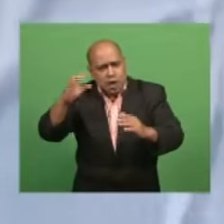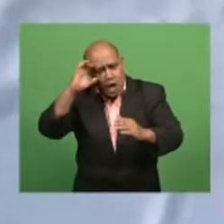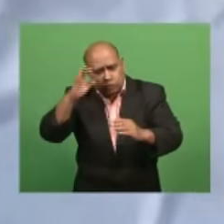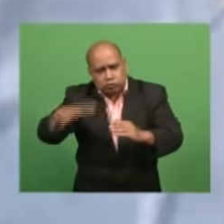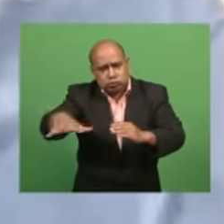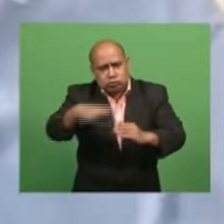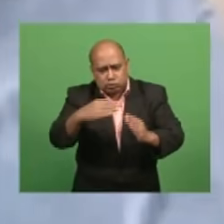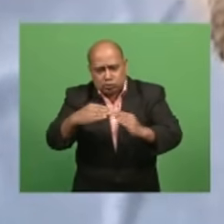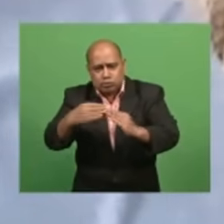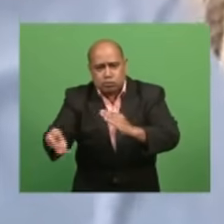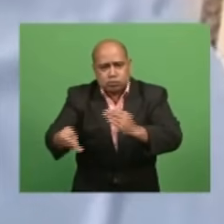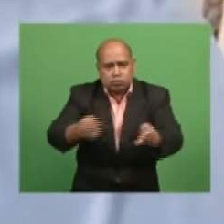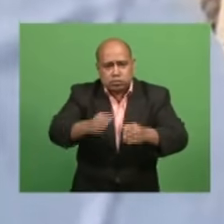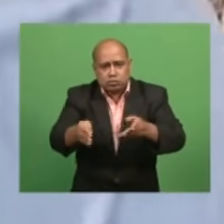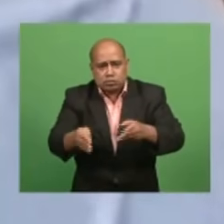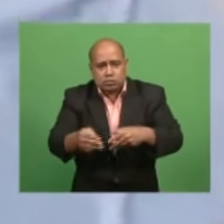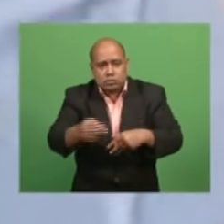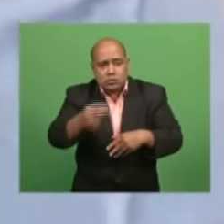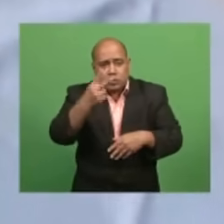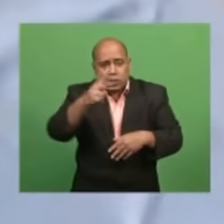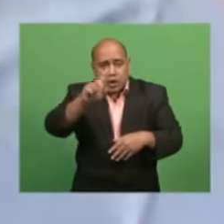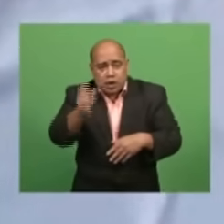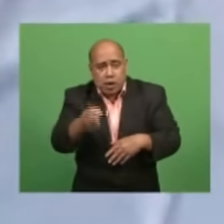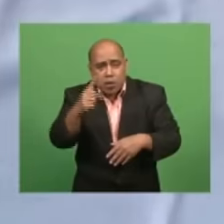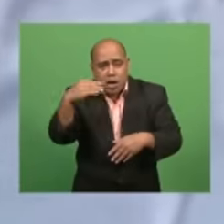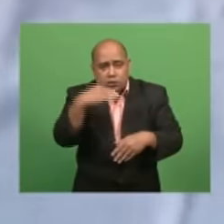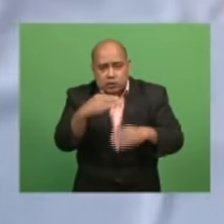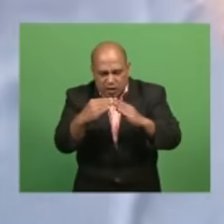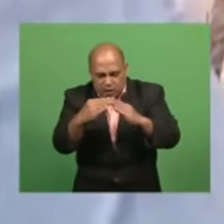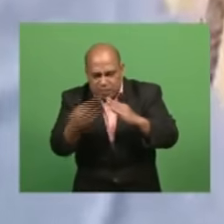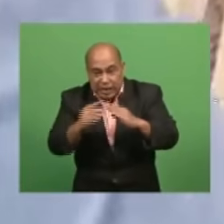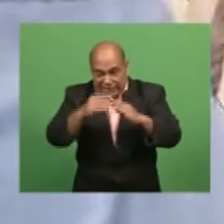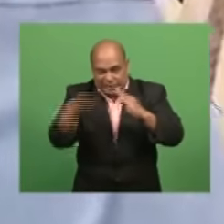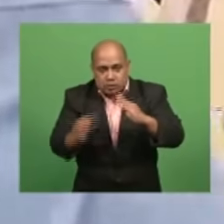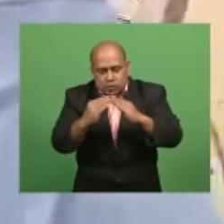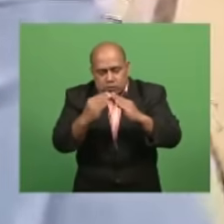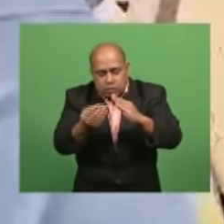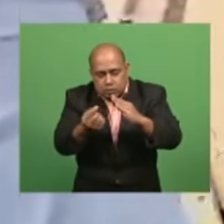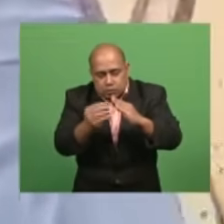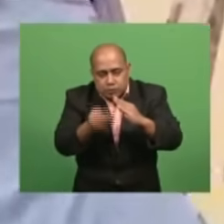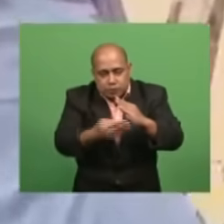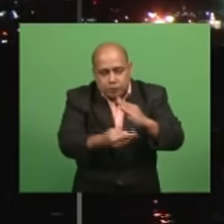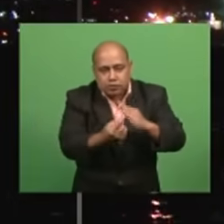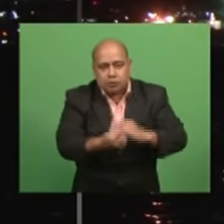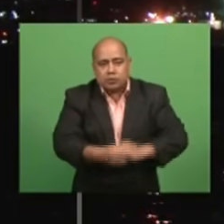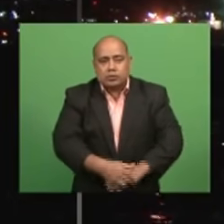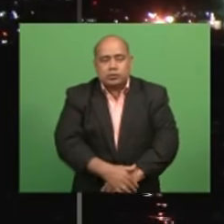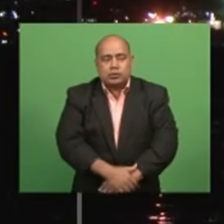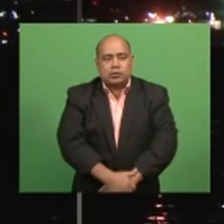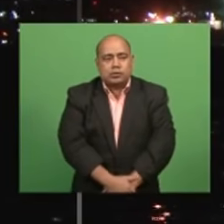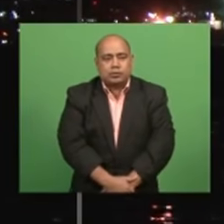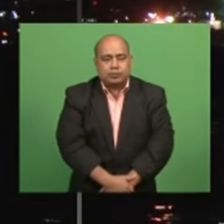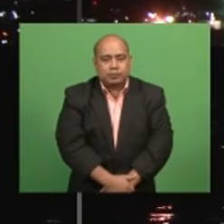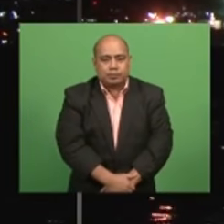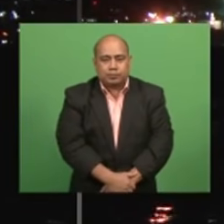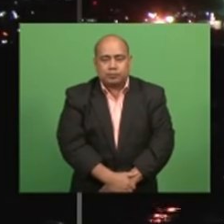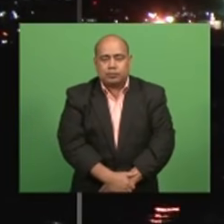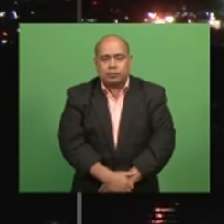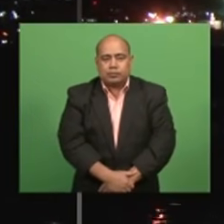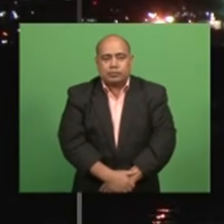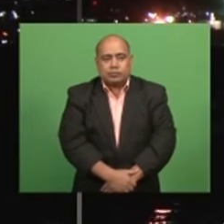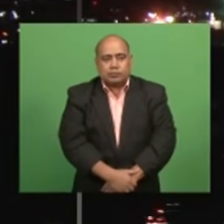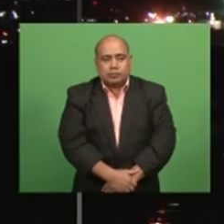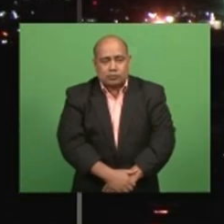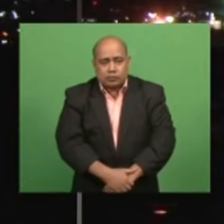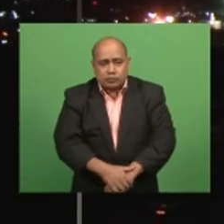over 2,100 suffering damage. Ritika Pratap, FBC News. 9 of the 10 patients who have